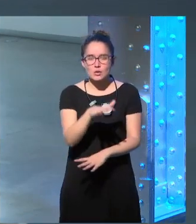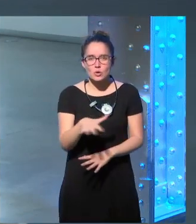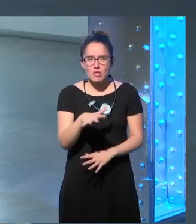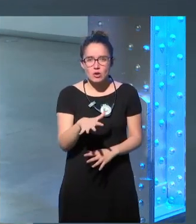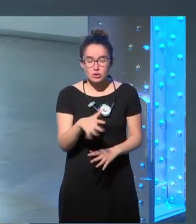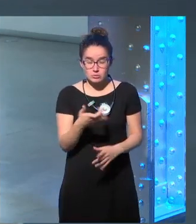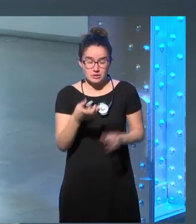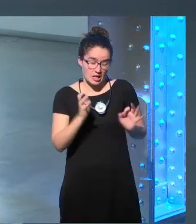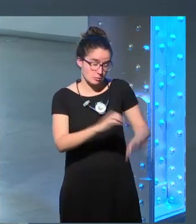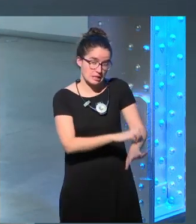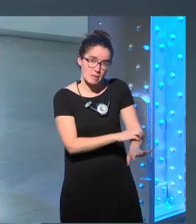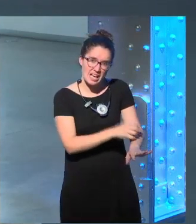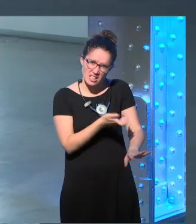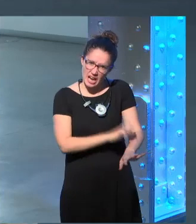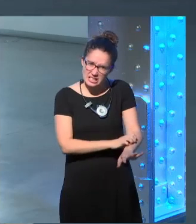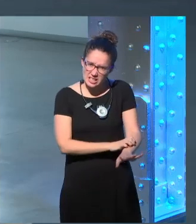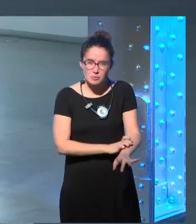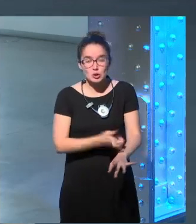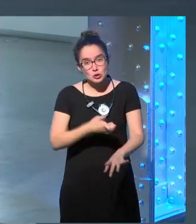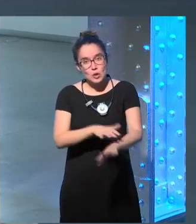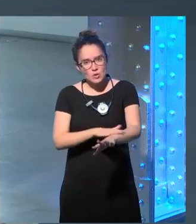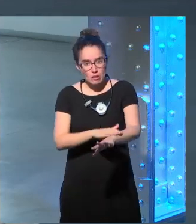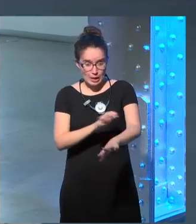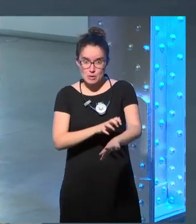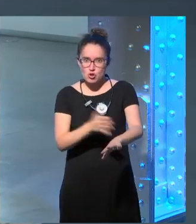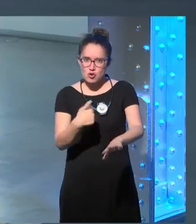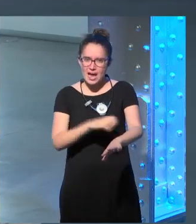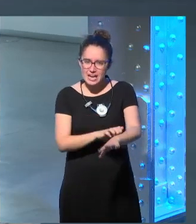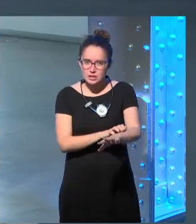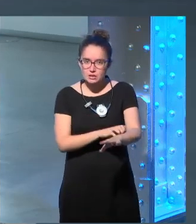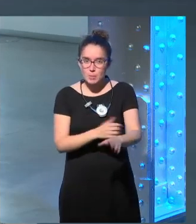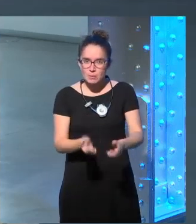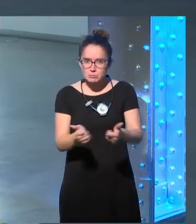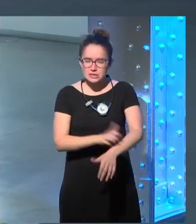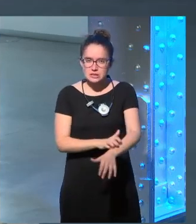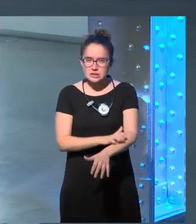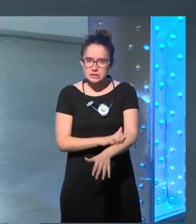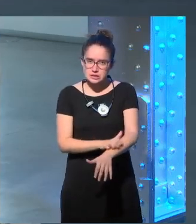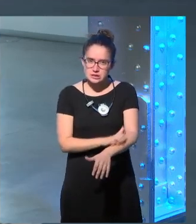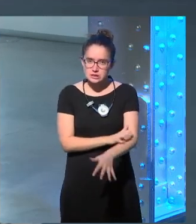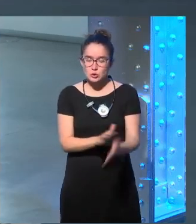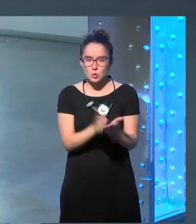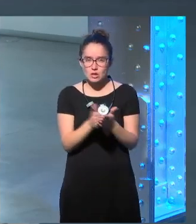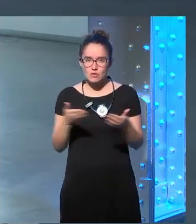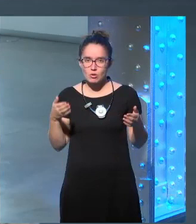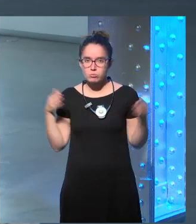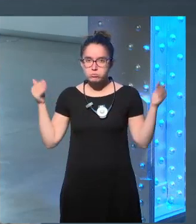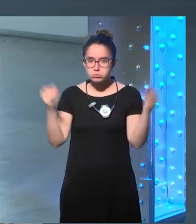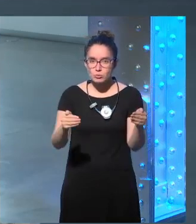itching. But if when you scratch something that is not itching, it makes it